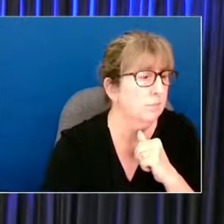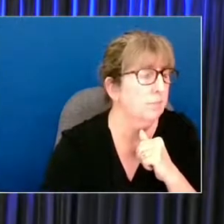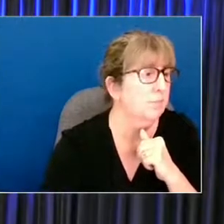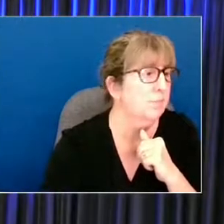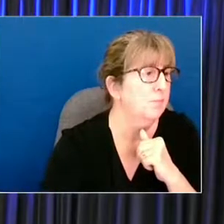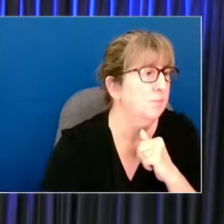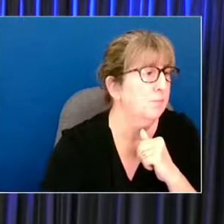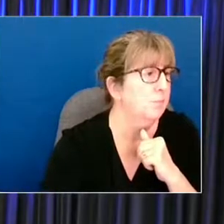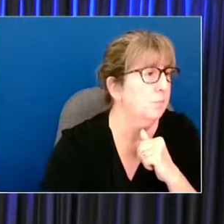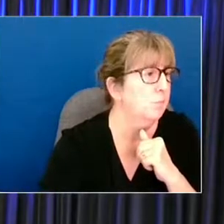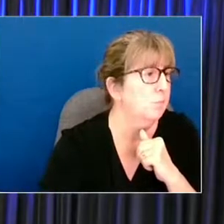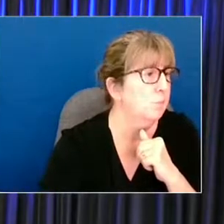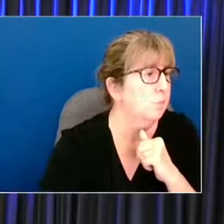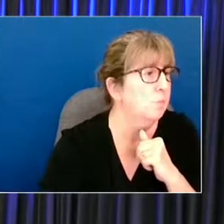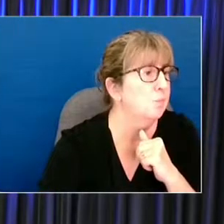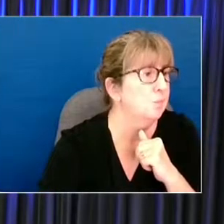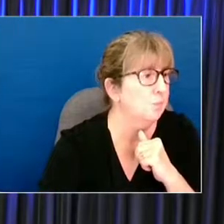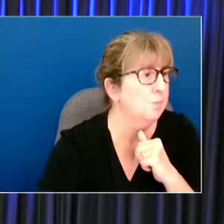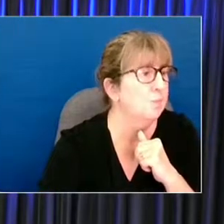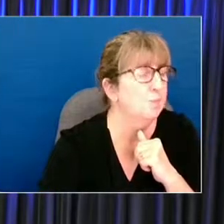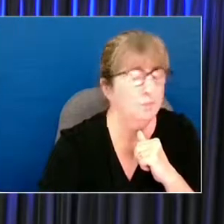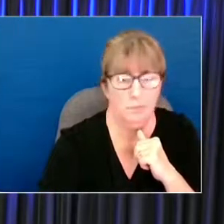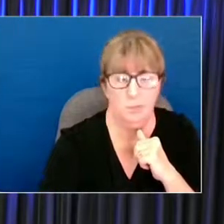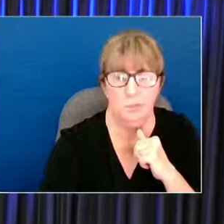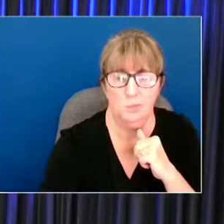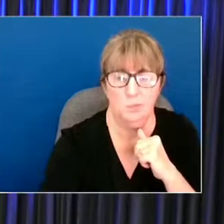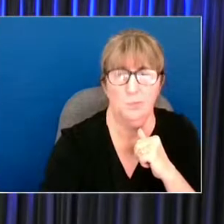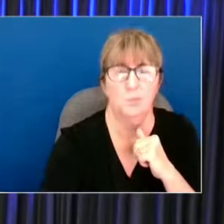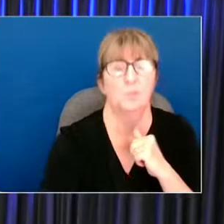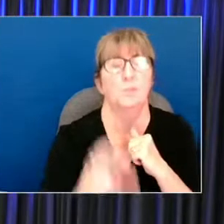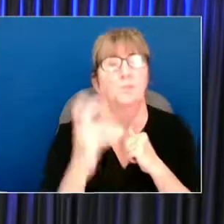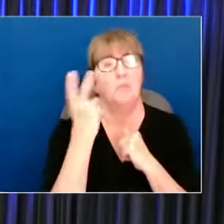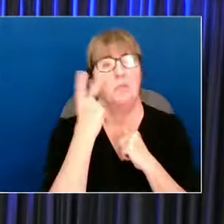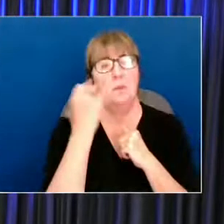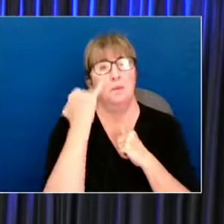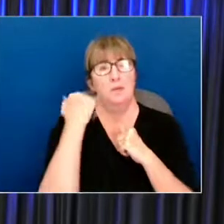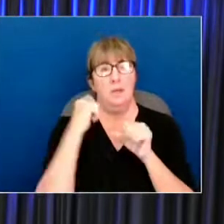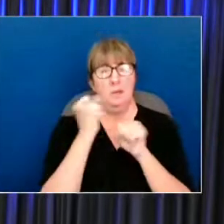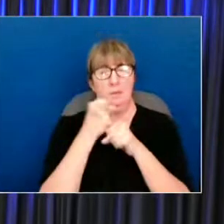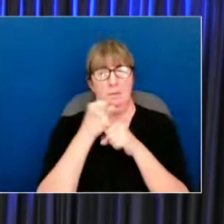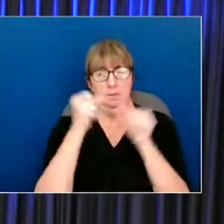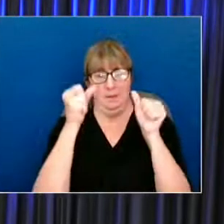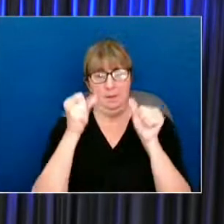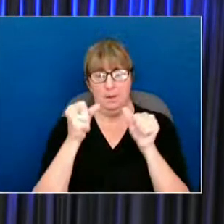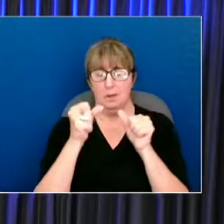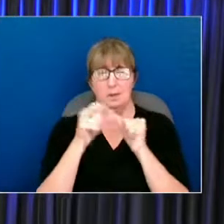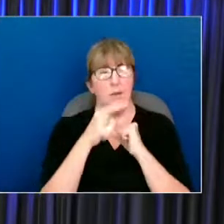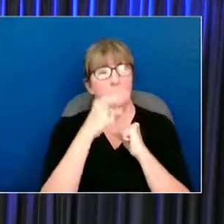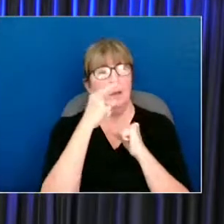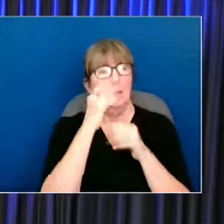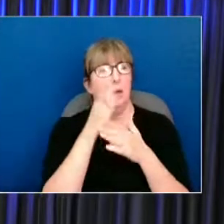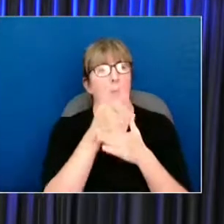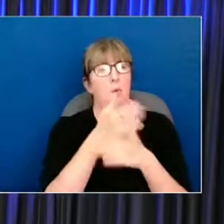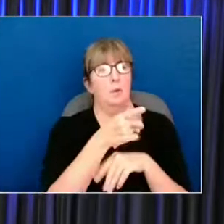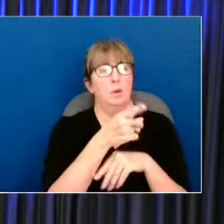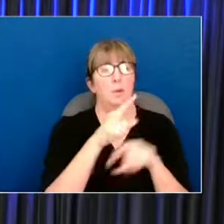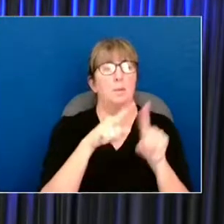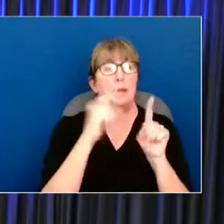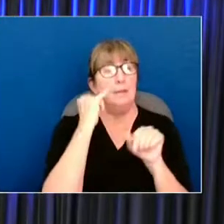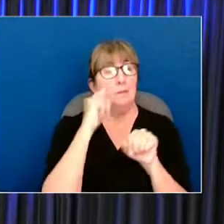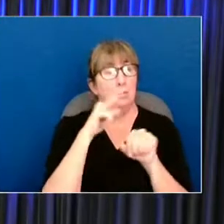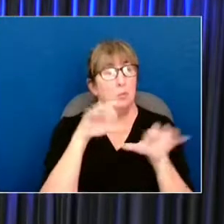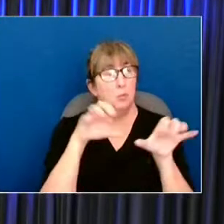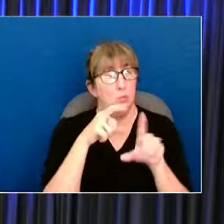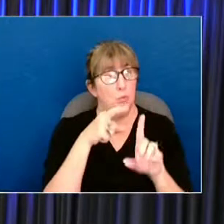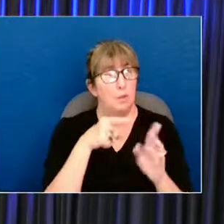that's not. And Ana Sofia, I don't mean to interrupt your train of thought, but if you do that in